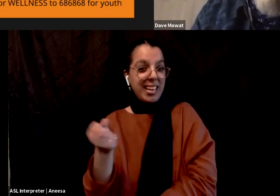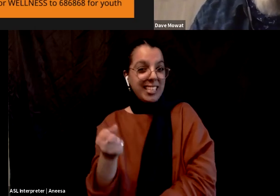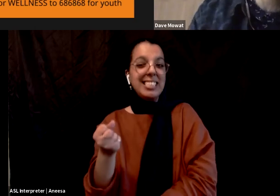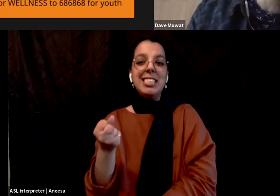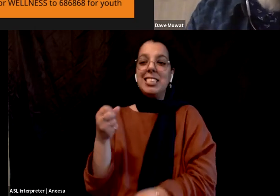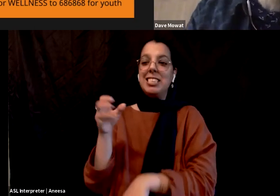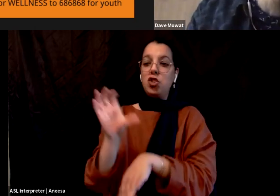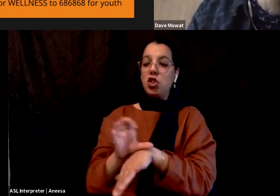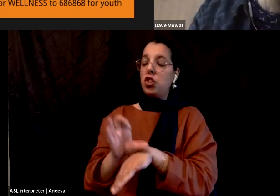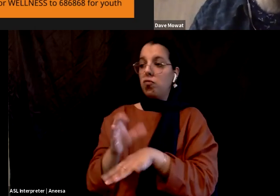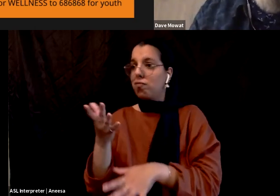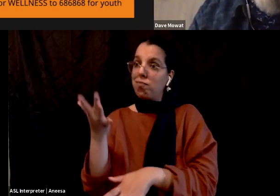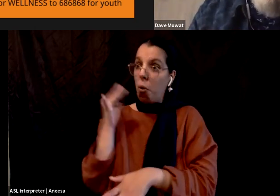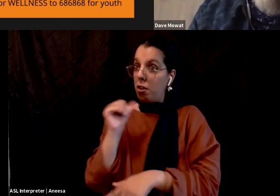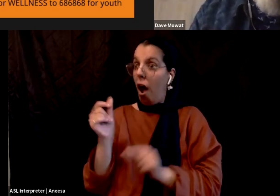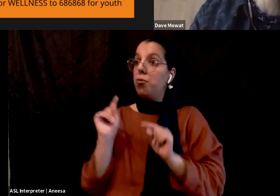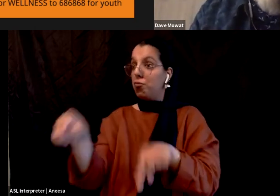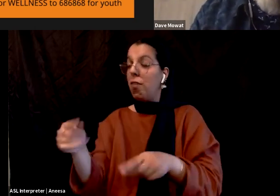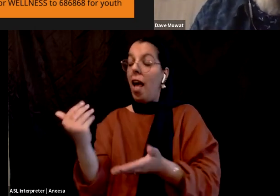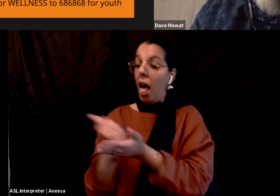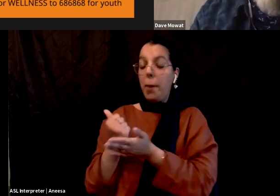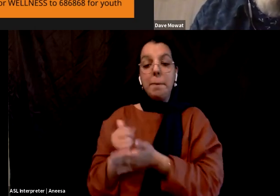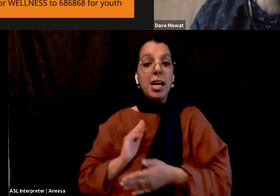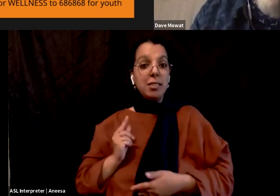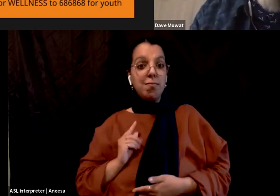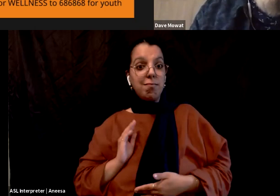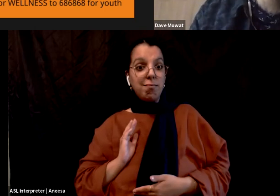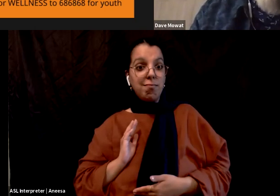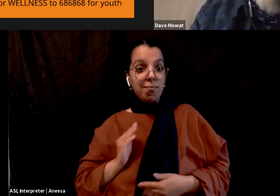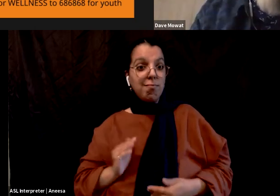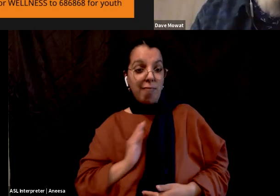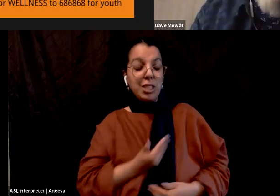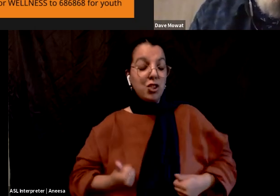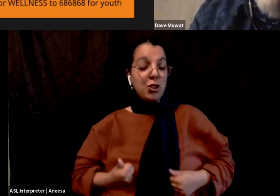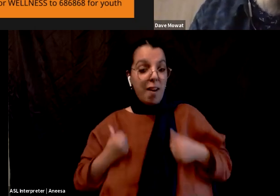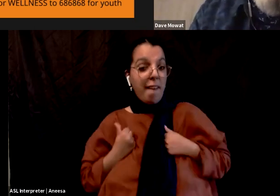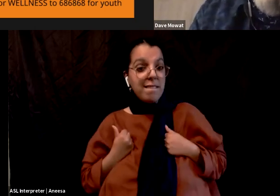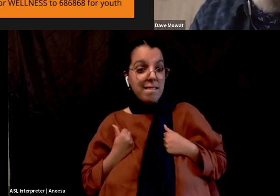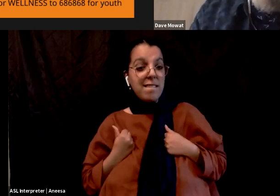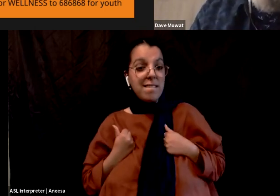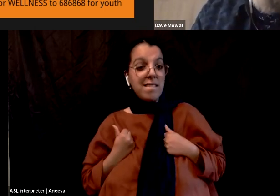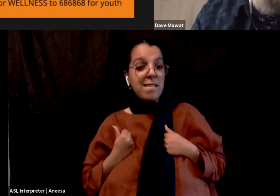of survival, a means of surviving in the face of white settlement.